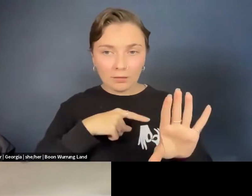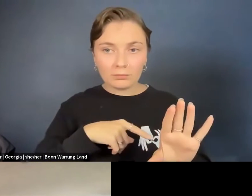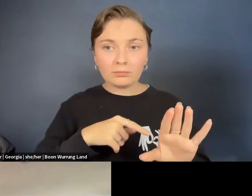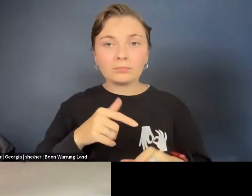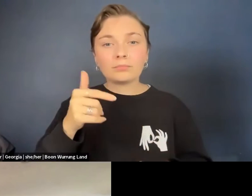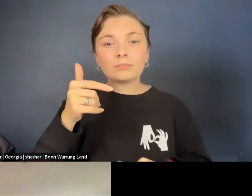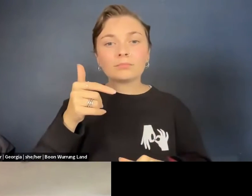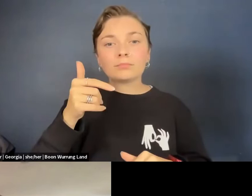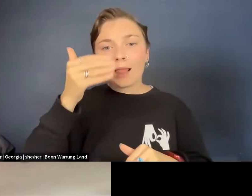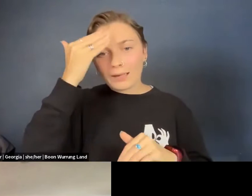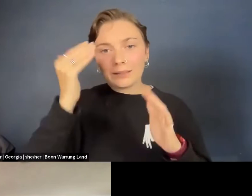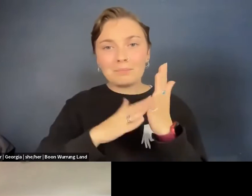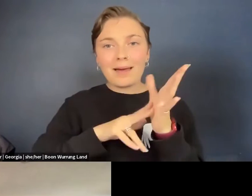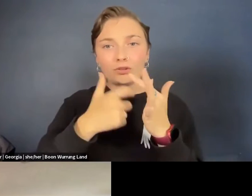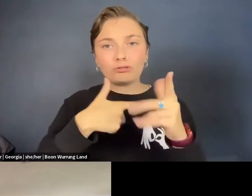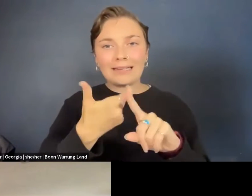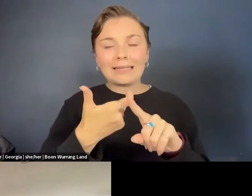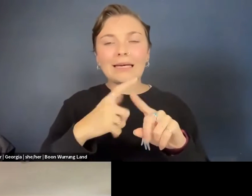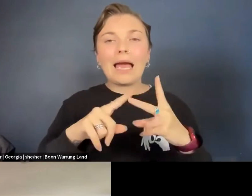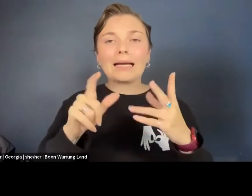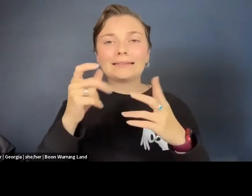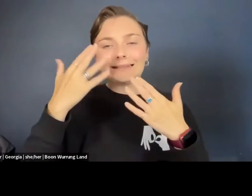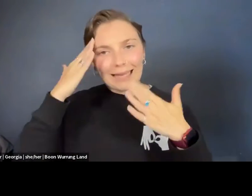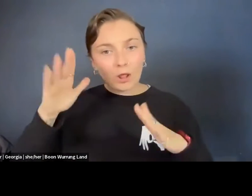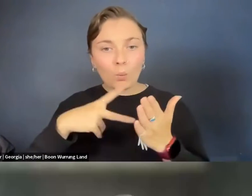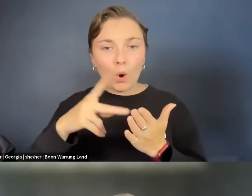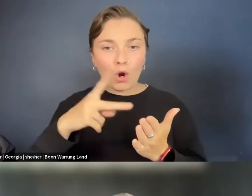elder maverick and death walker who